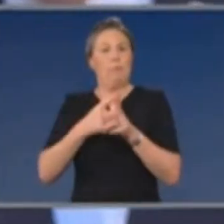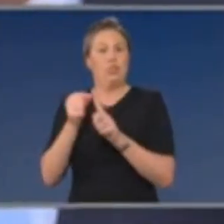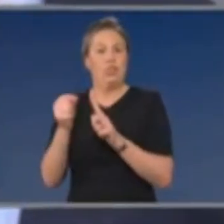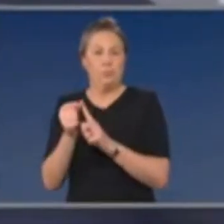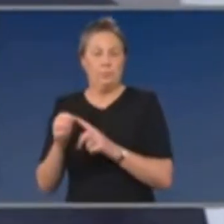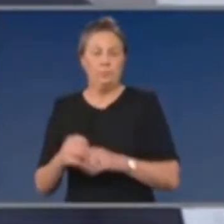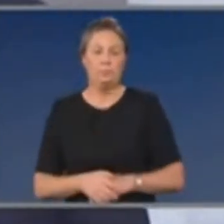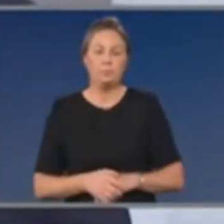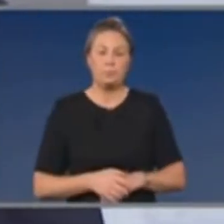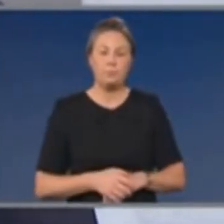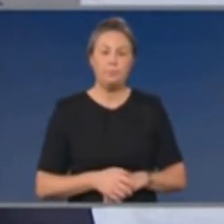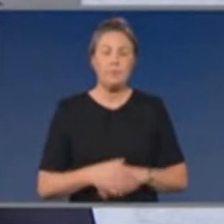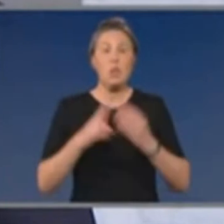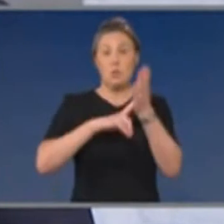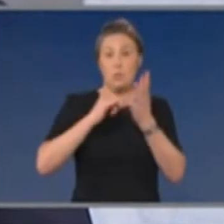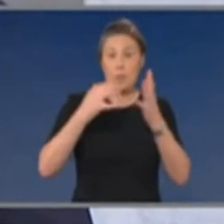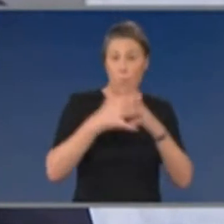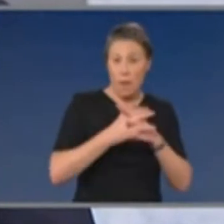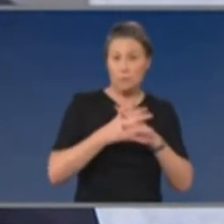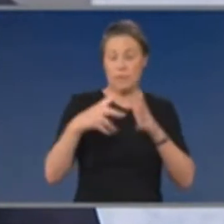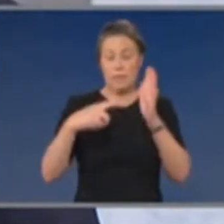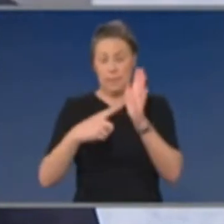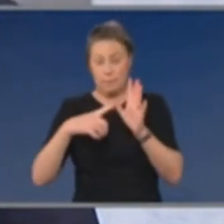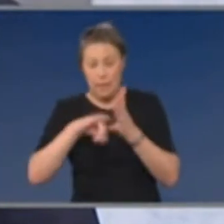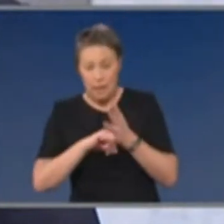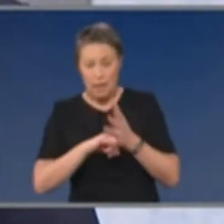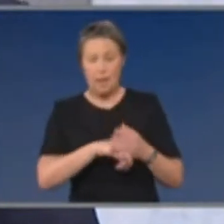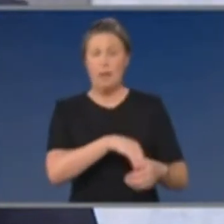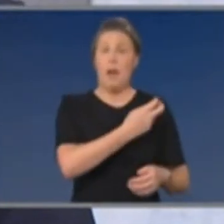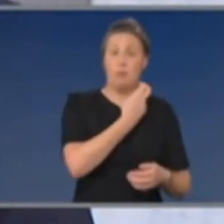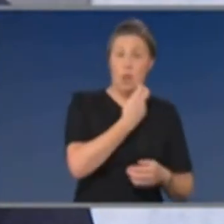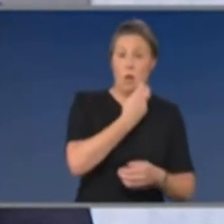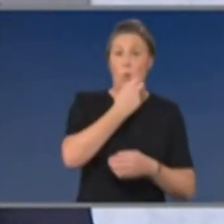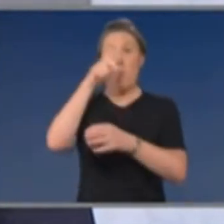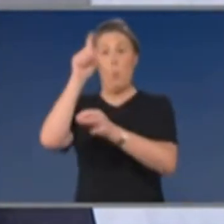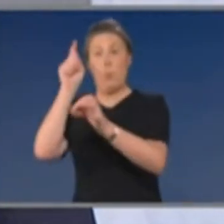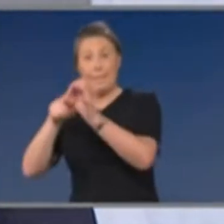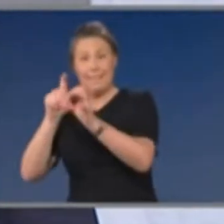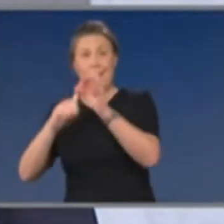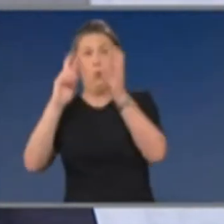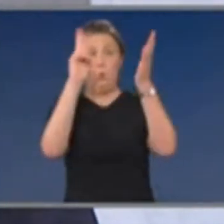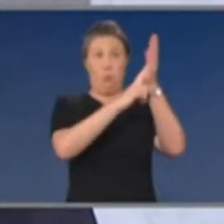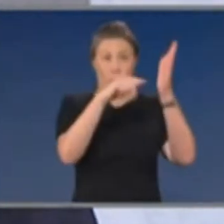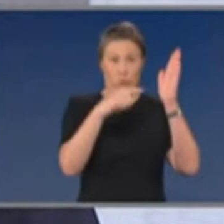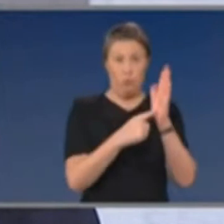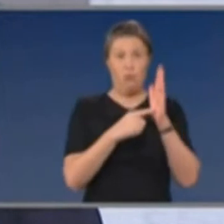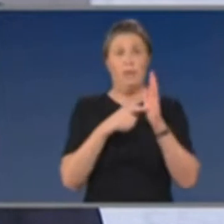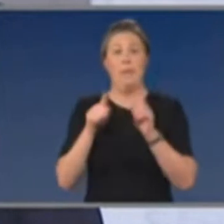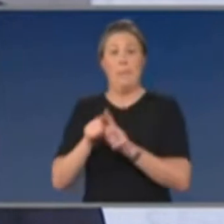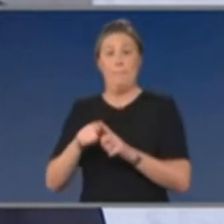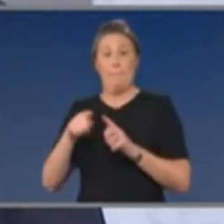Wales, Tasmania and South Australia, Queensland, the Northern Territory and the ACT have